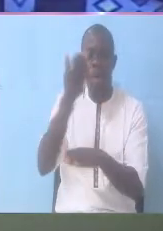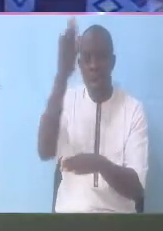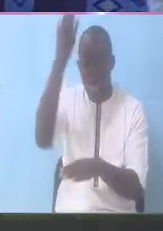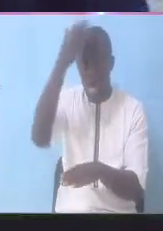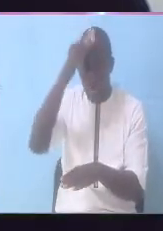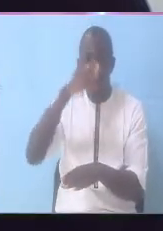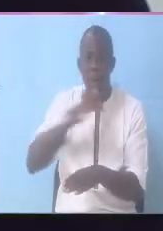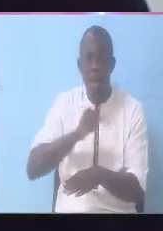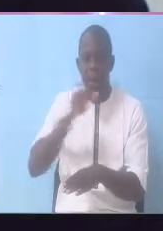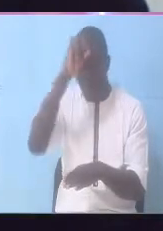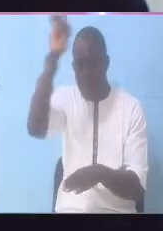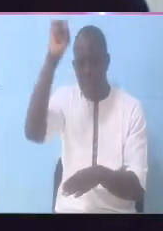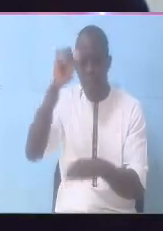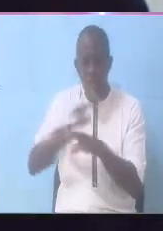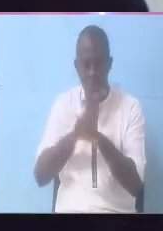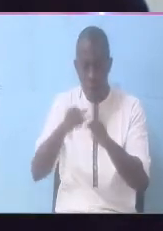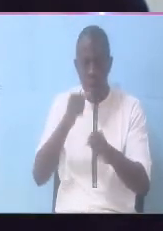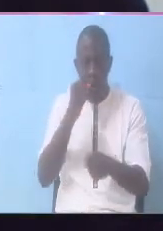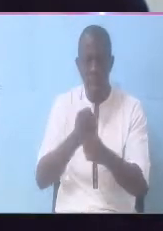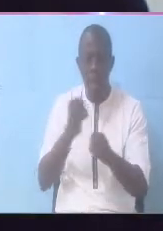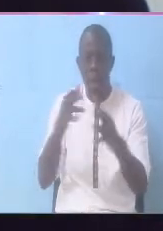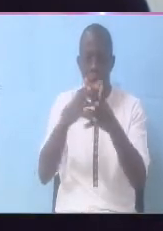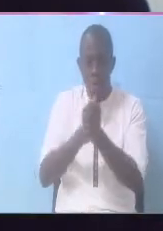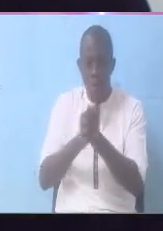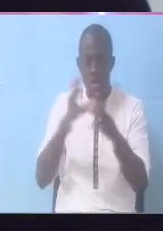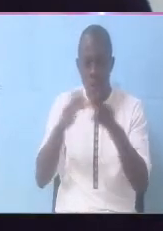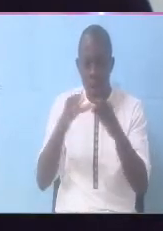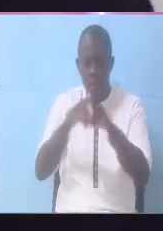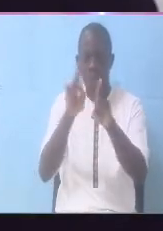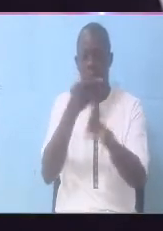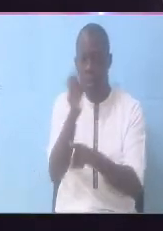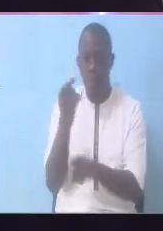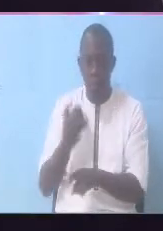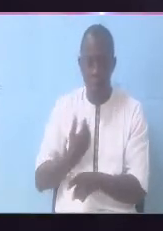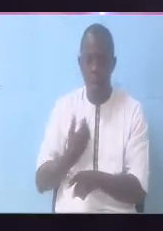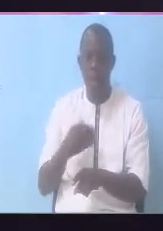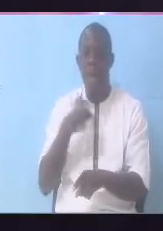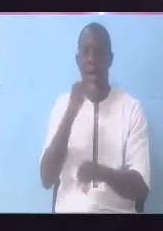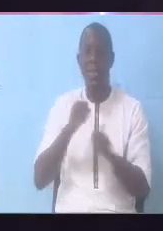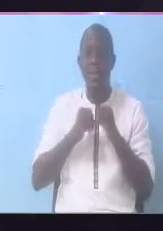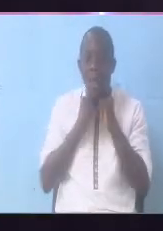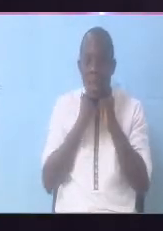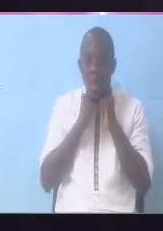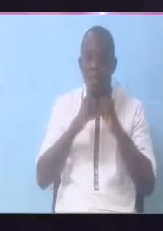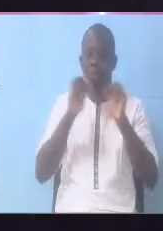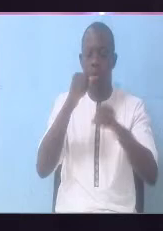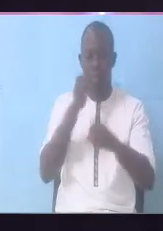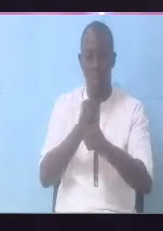Was Sana Sabali going to be in a coalition with any of these people?